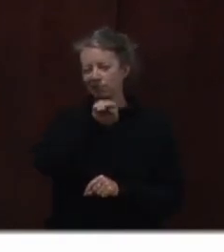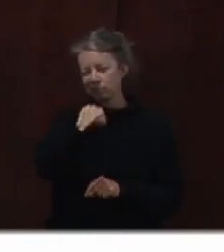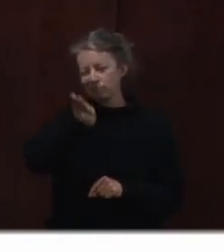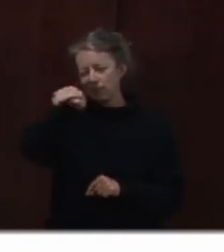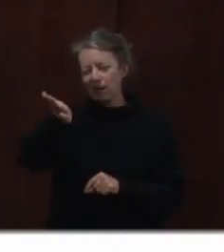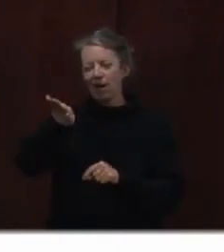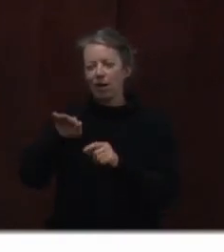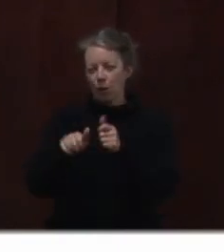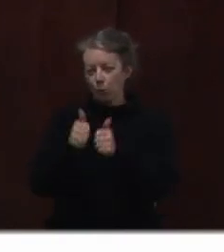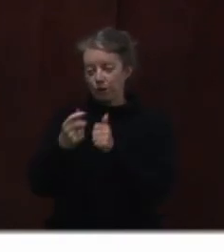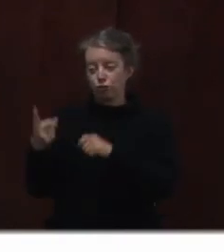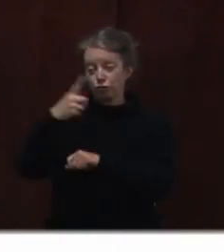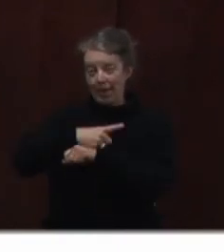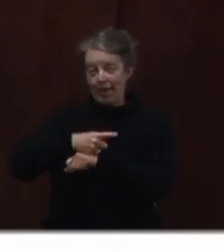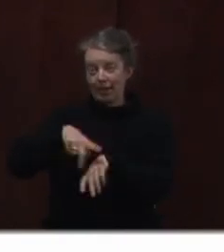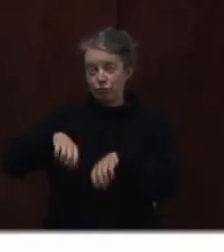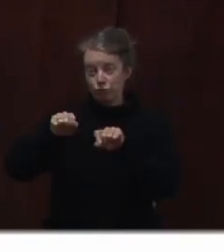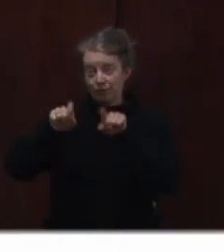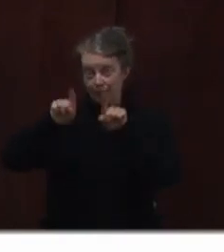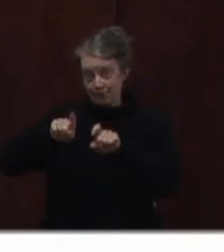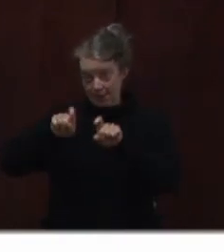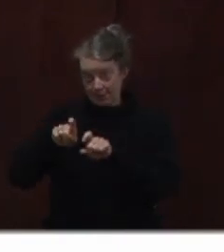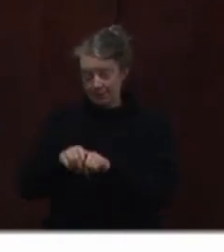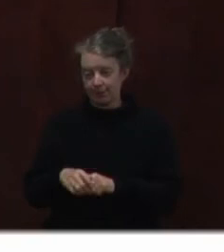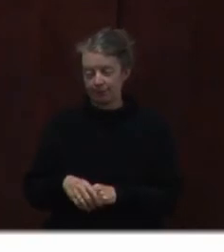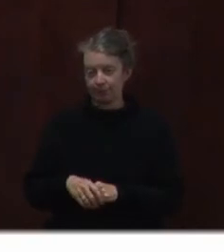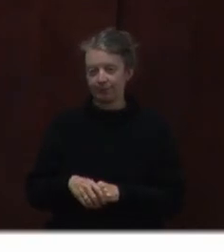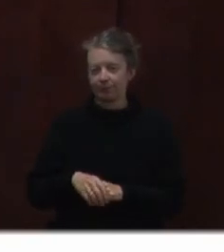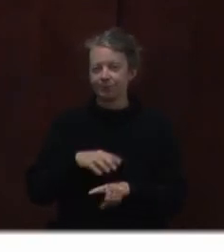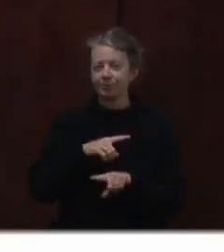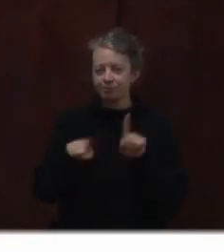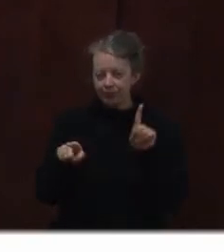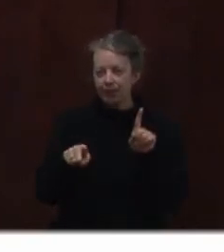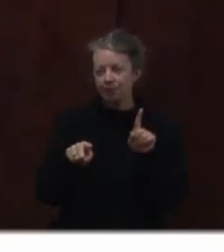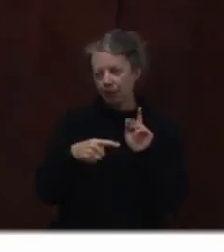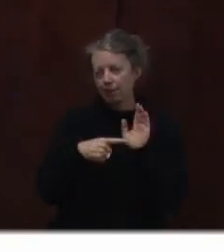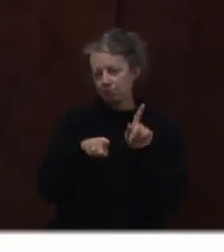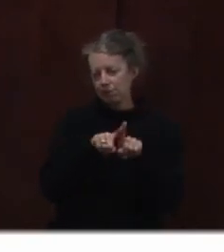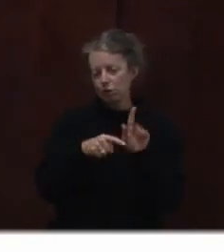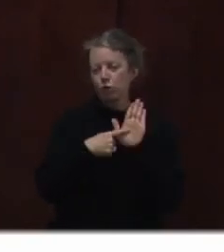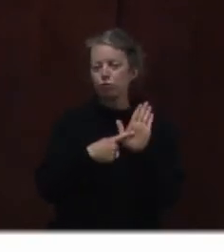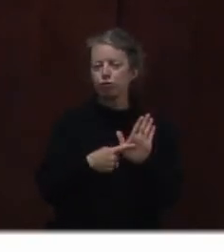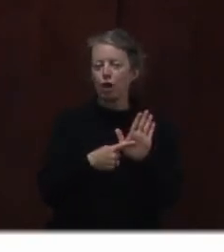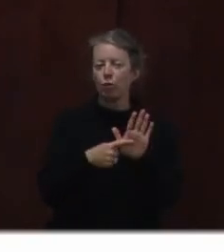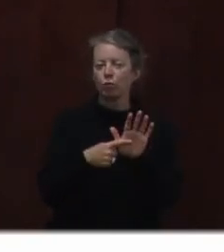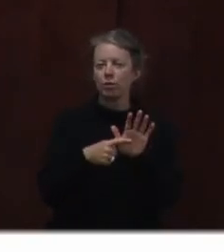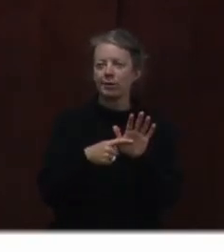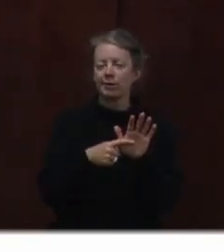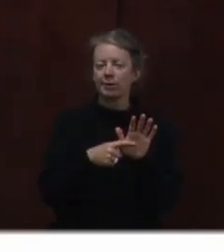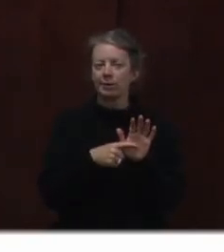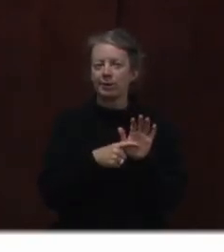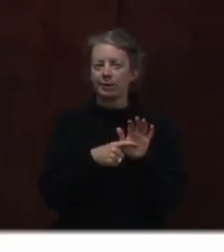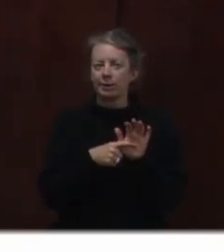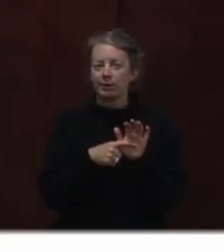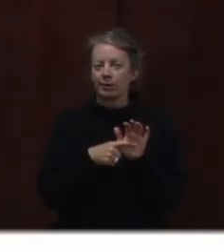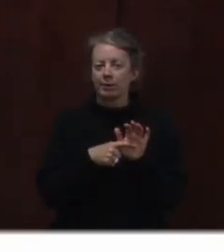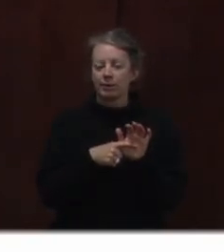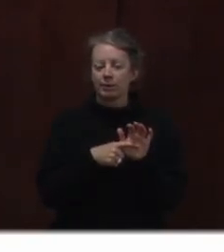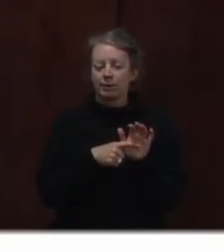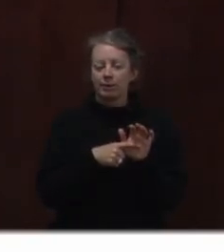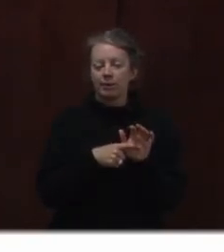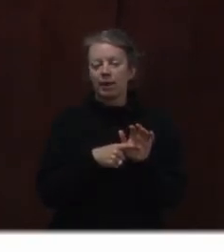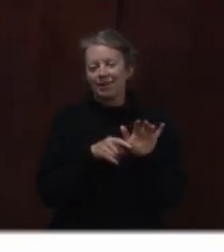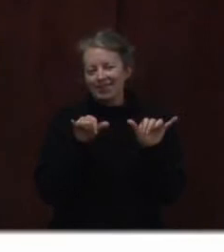but it's also shown in the same way as when reported, or when it comes